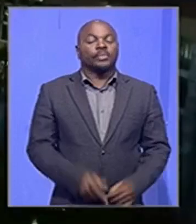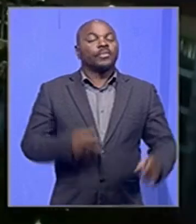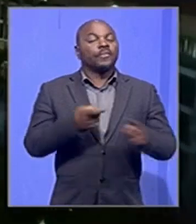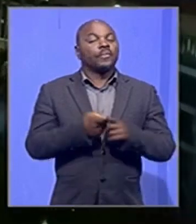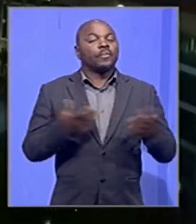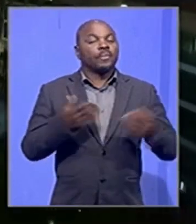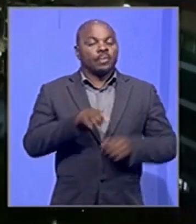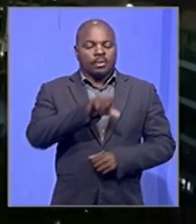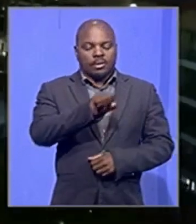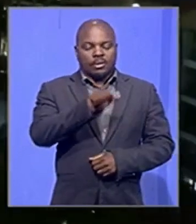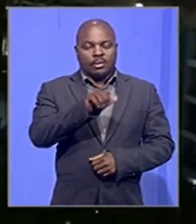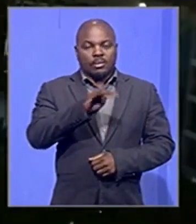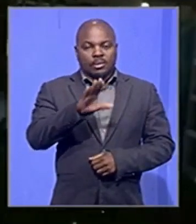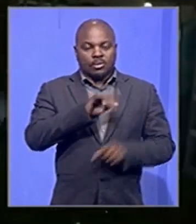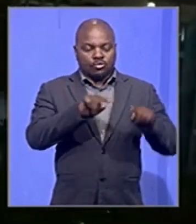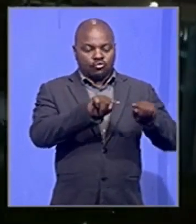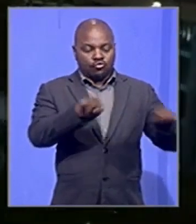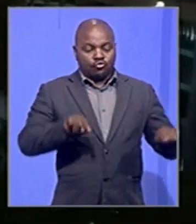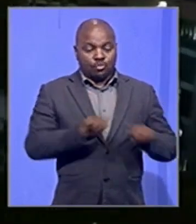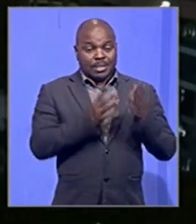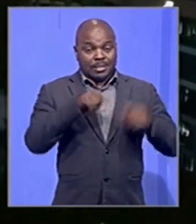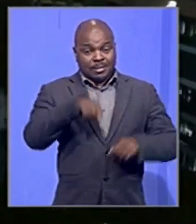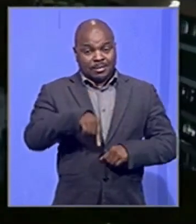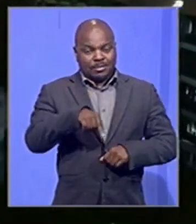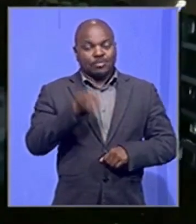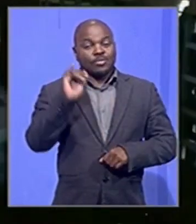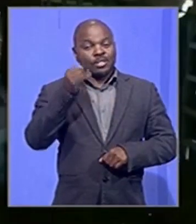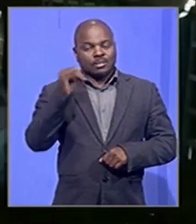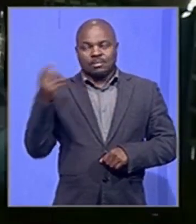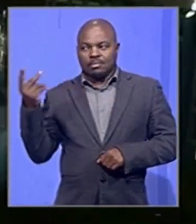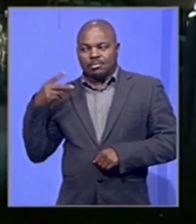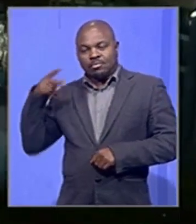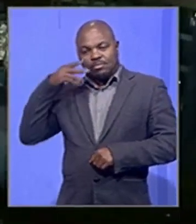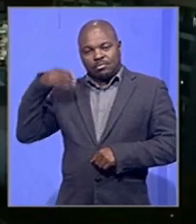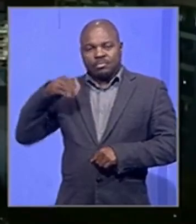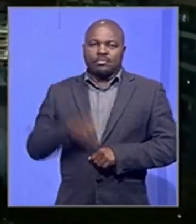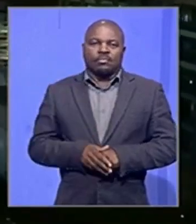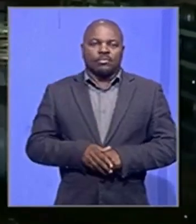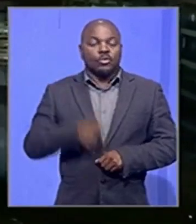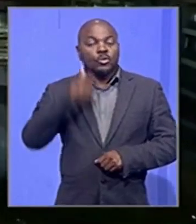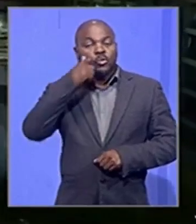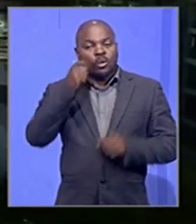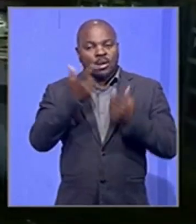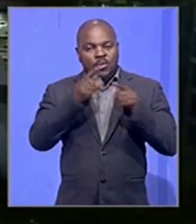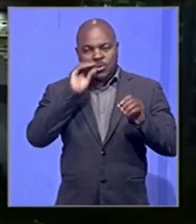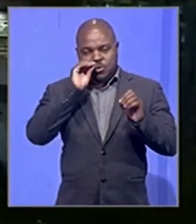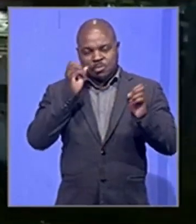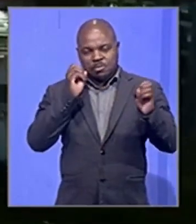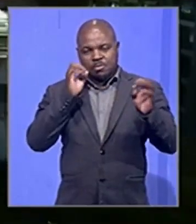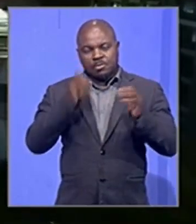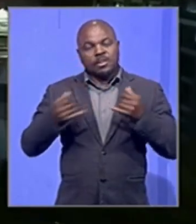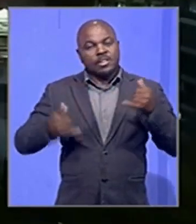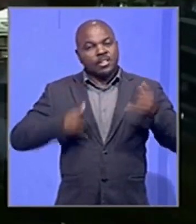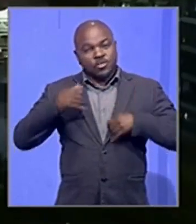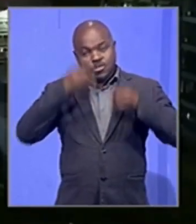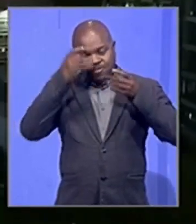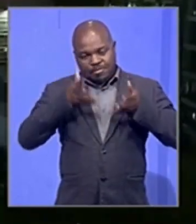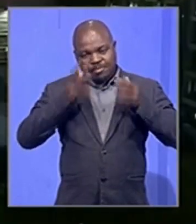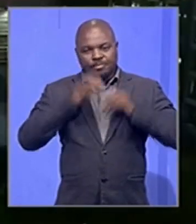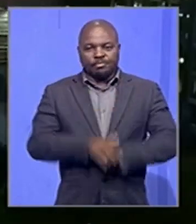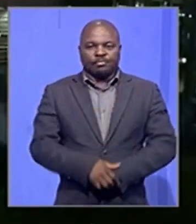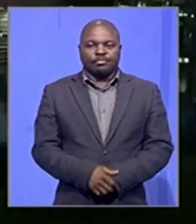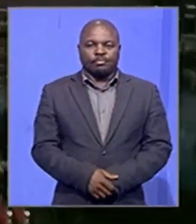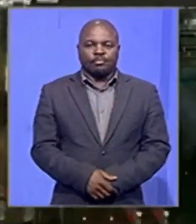Ka tlamelalo go tswa SABC Studio 10 Auckland Park nna le Augustine Letlalo re go tlisa kgaso ya dikgang tsa Setswana a re iketle mmogo ka